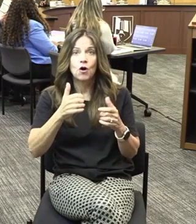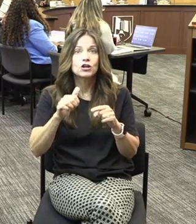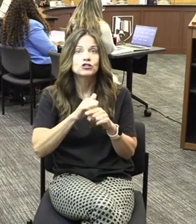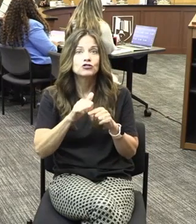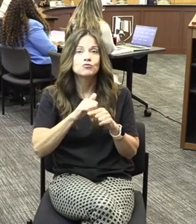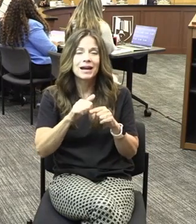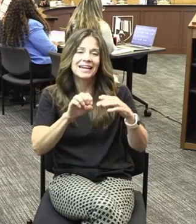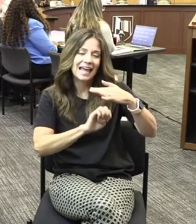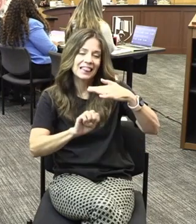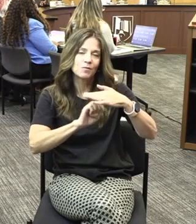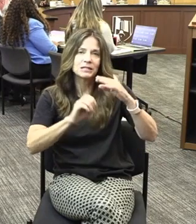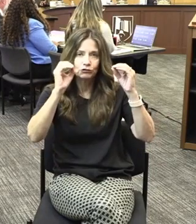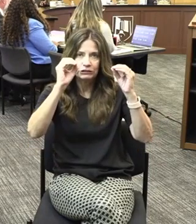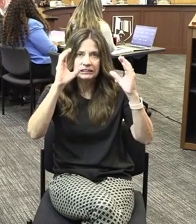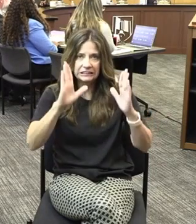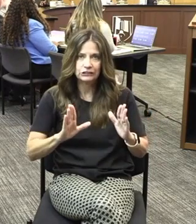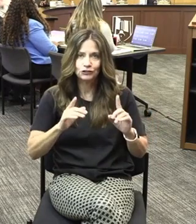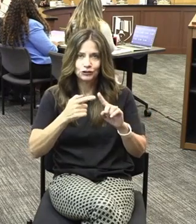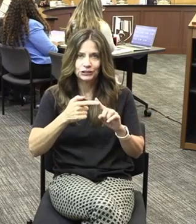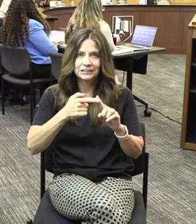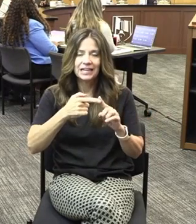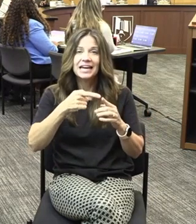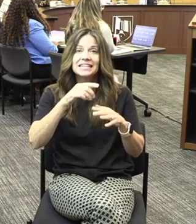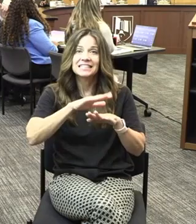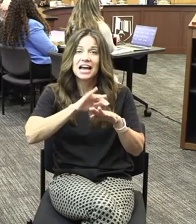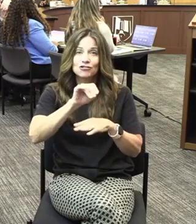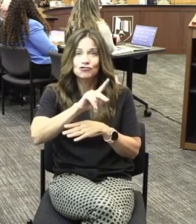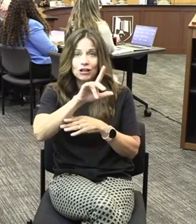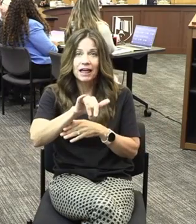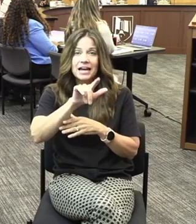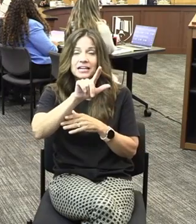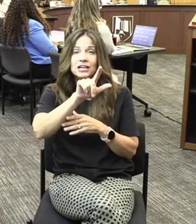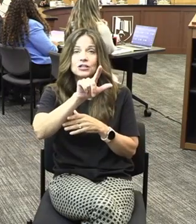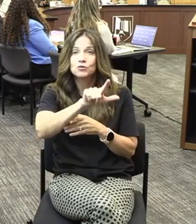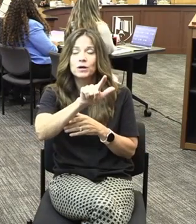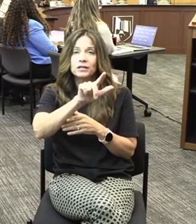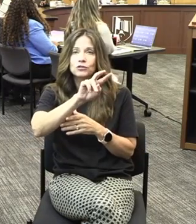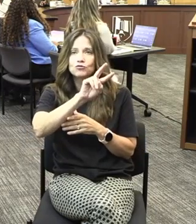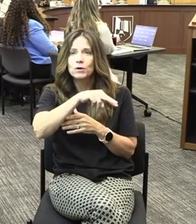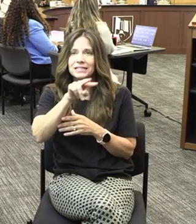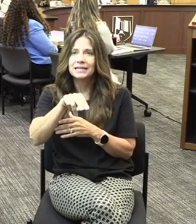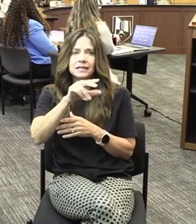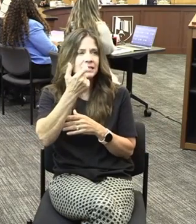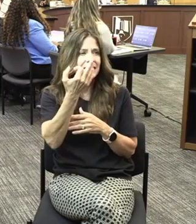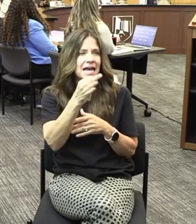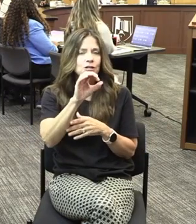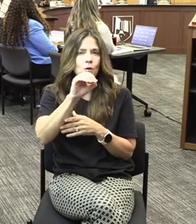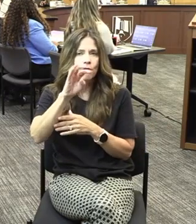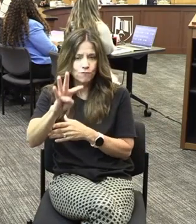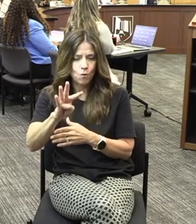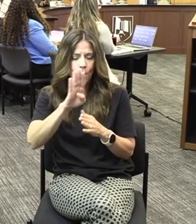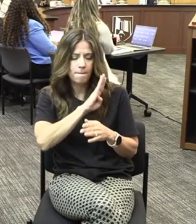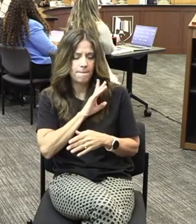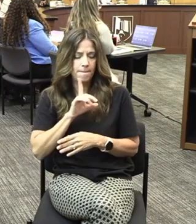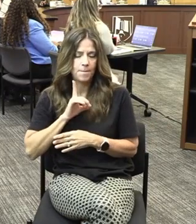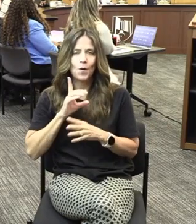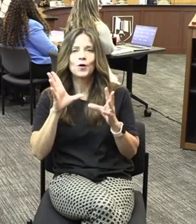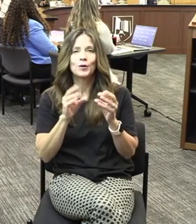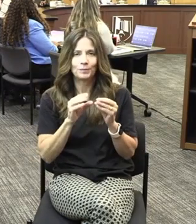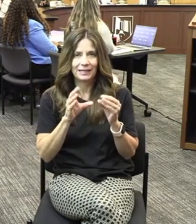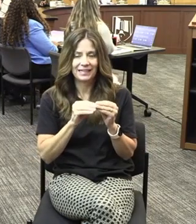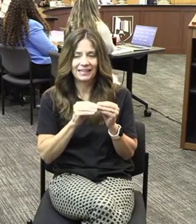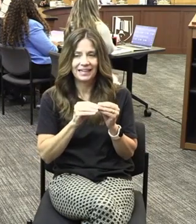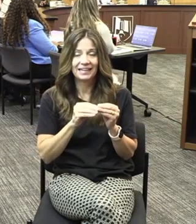elementary teachers is listed in the minutes of the July 22nd, 1901 board meeting. Also, little side note